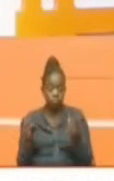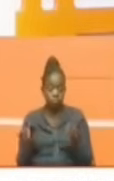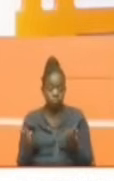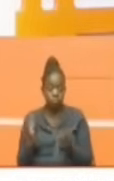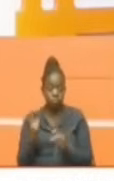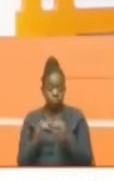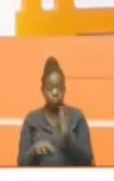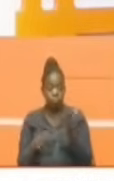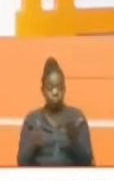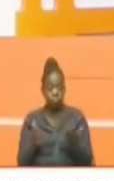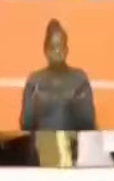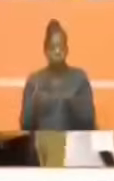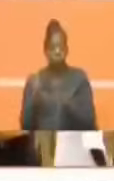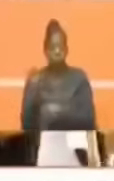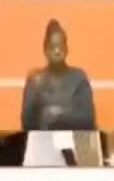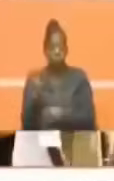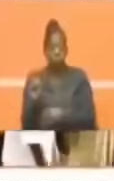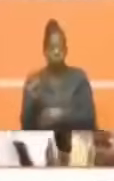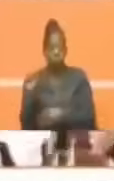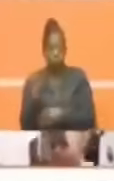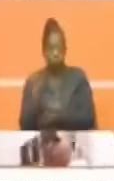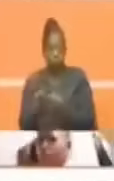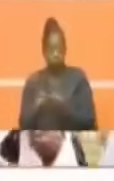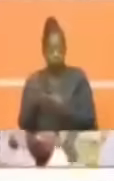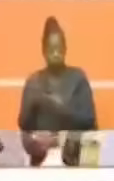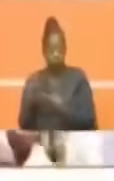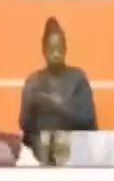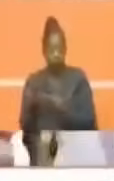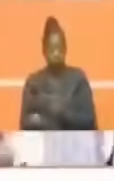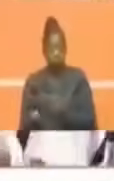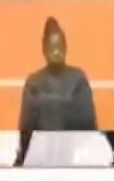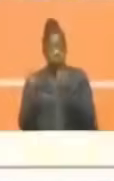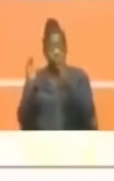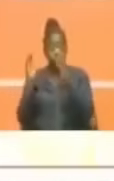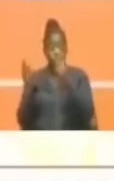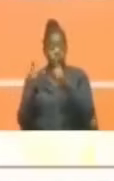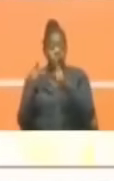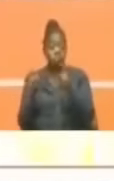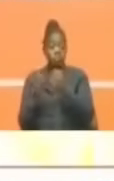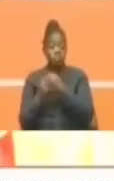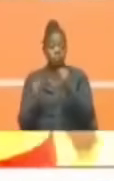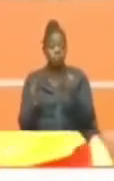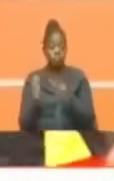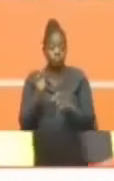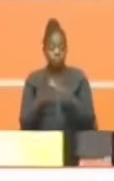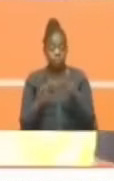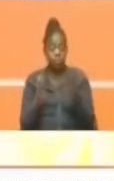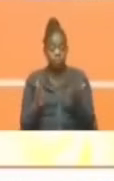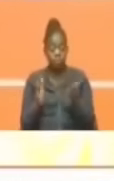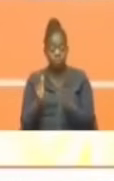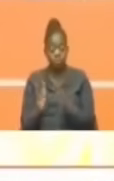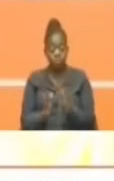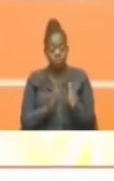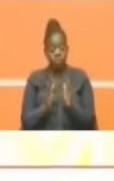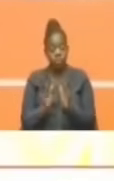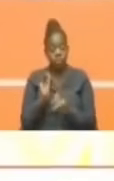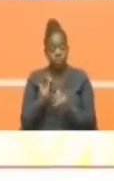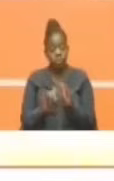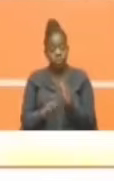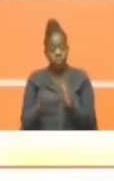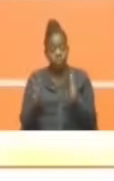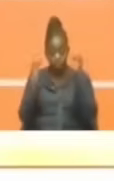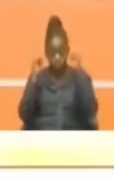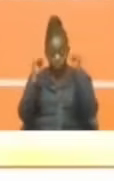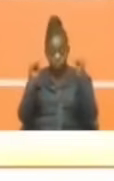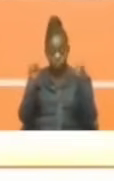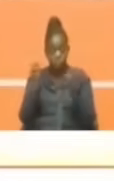kuchitibi SS. Omukolo gw'okutongoza enkola erubiriro okutaasa obutonde bw'ensi ogateekeddwa ofiisi y'amayuga gwanga mu ofiisi y'omukulembeze